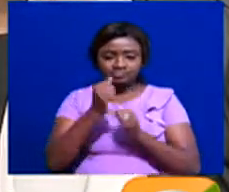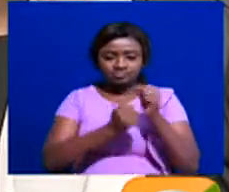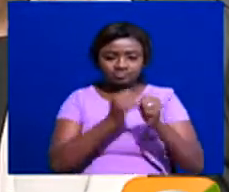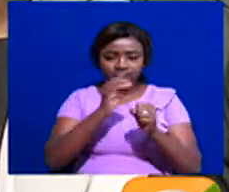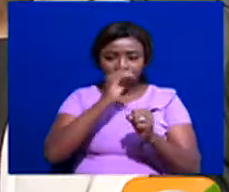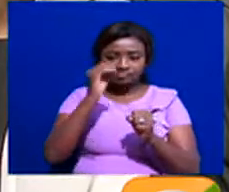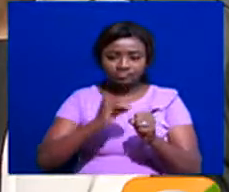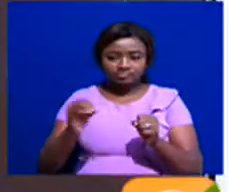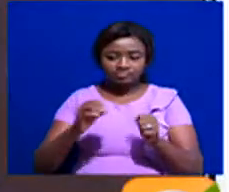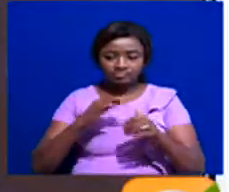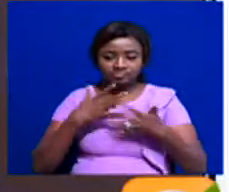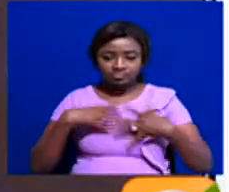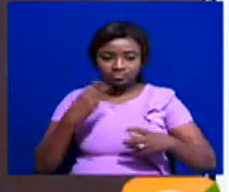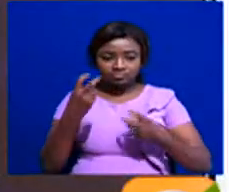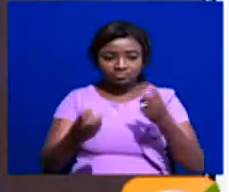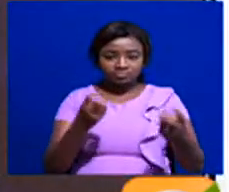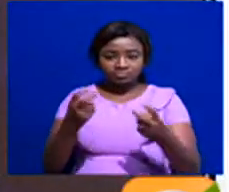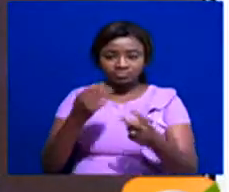being attributed to